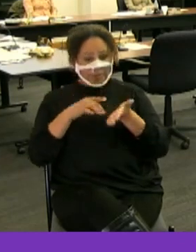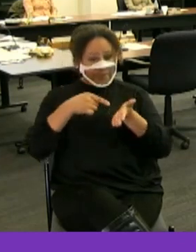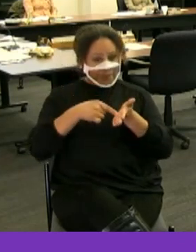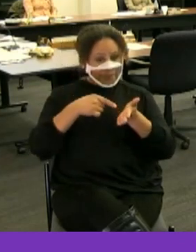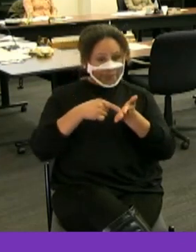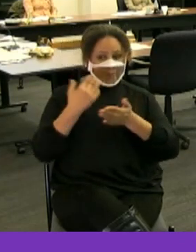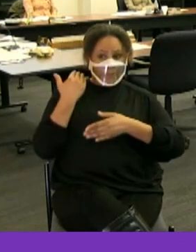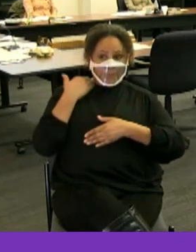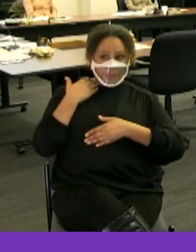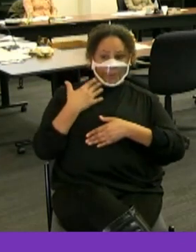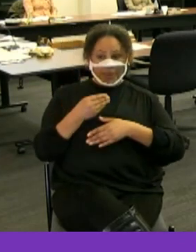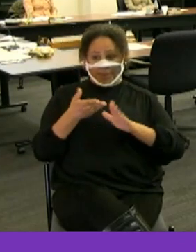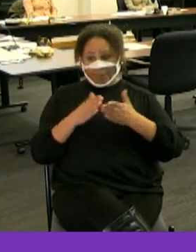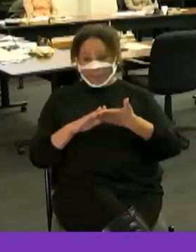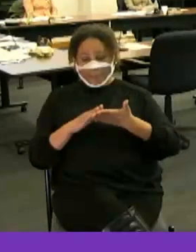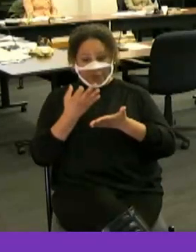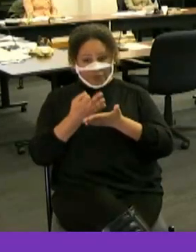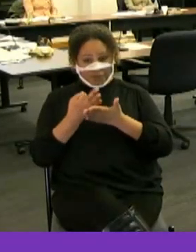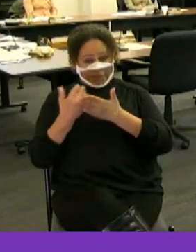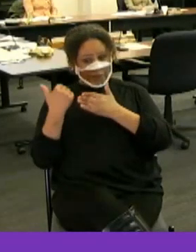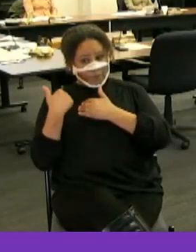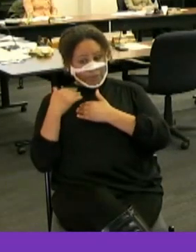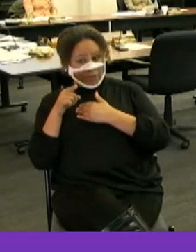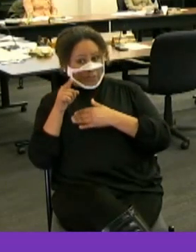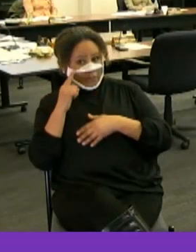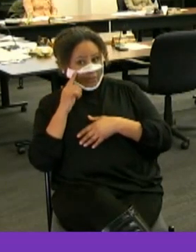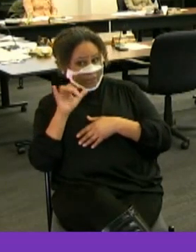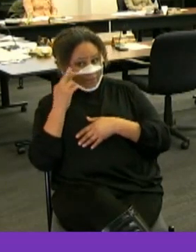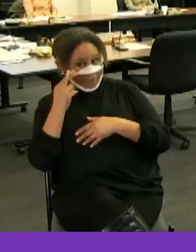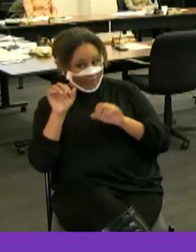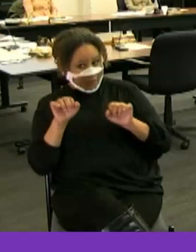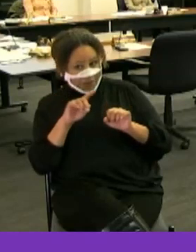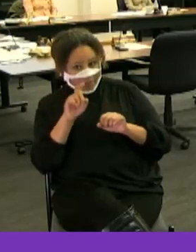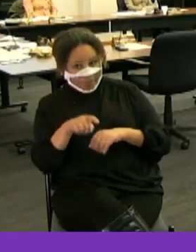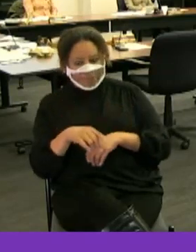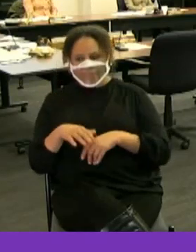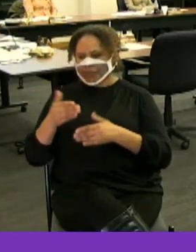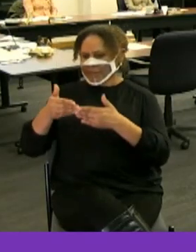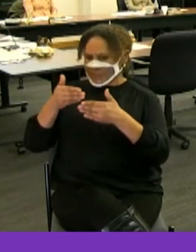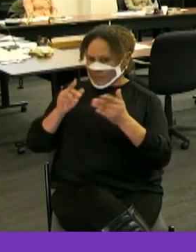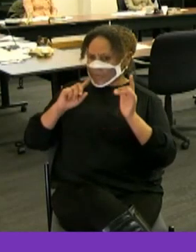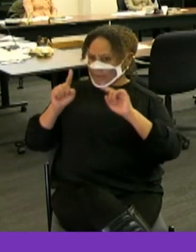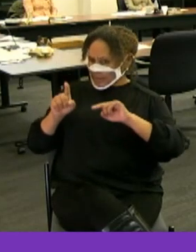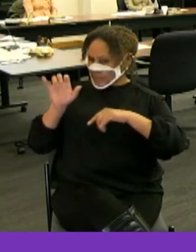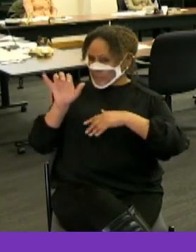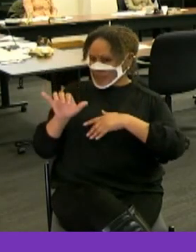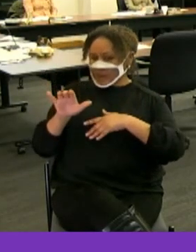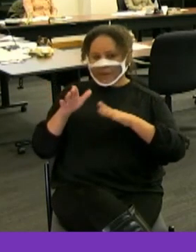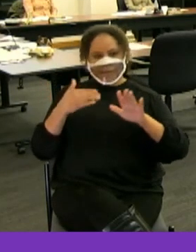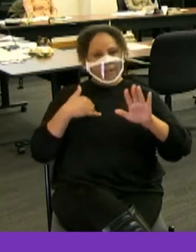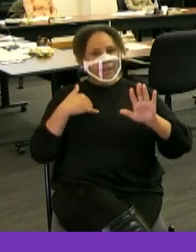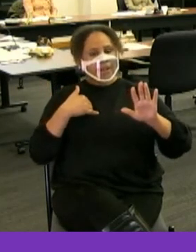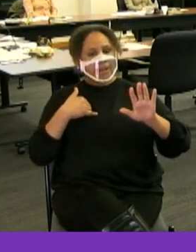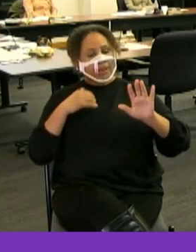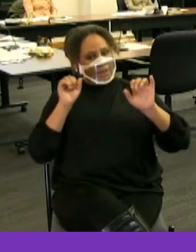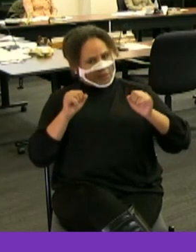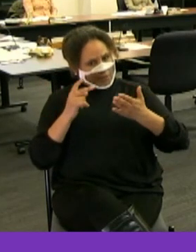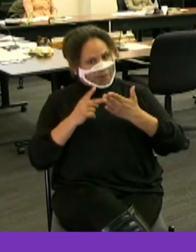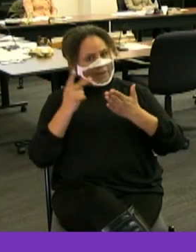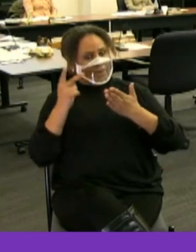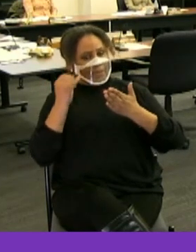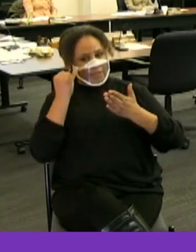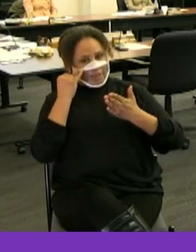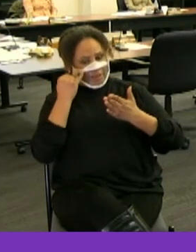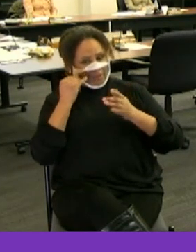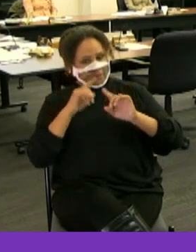fiscally responsible? Do you think that that's something that's reasonable? Before he answers that, I was not be double. It would be